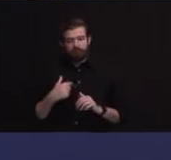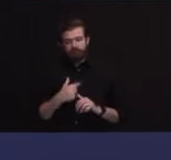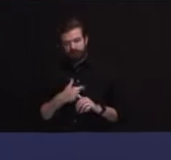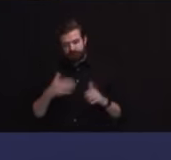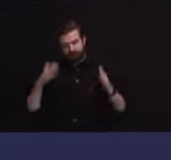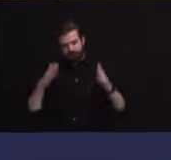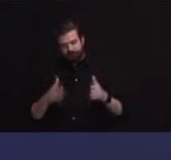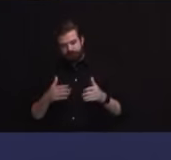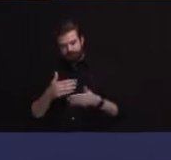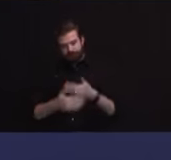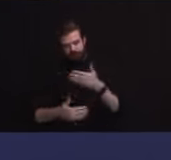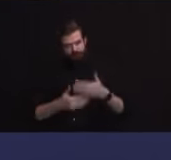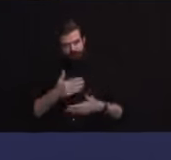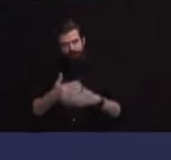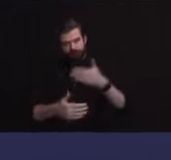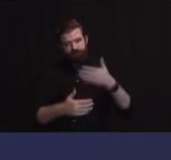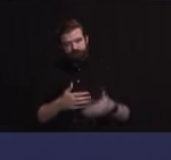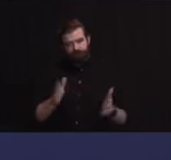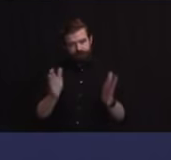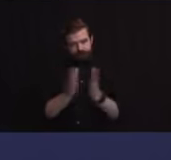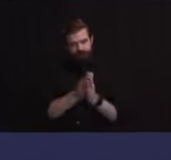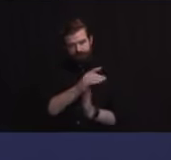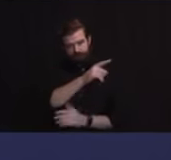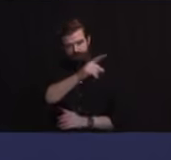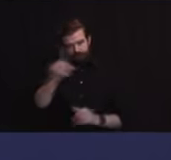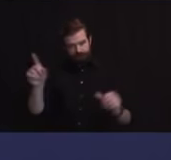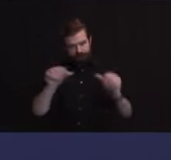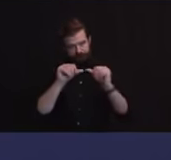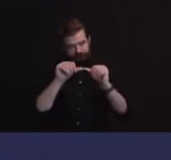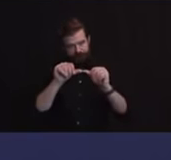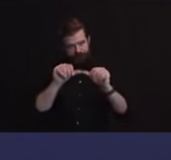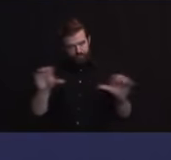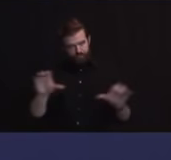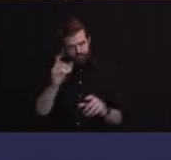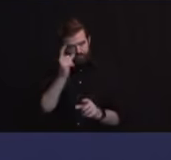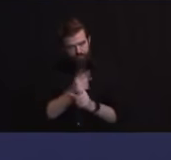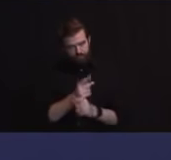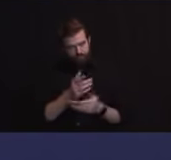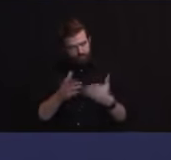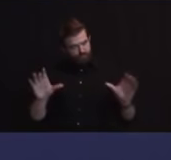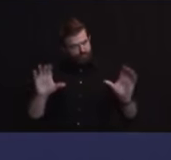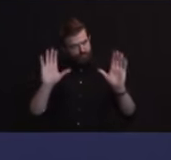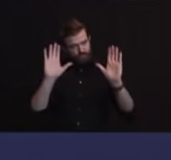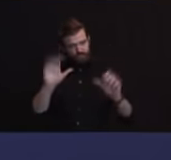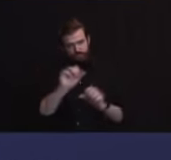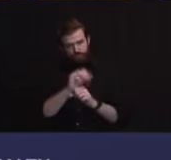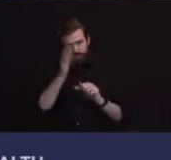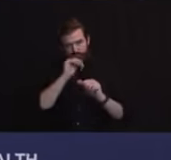With that, everybody, keep doing what you're doing. You're doing an extraordinary job. God bless you all, and thank you.